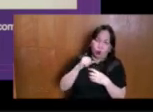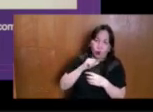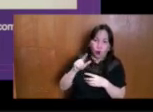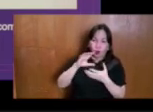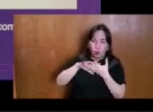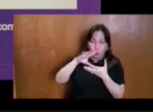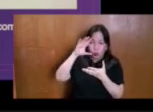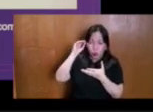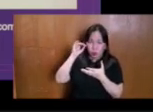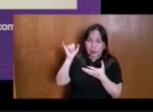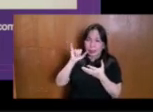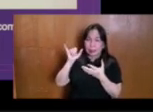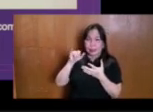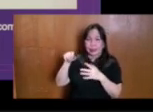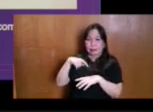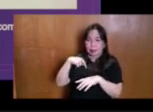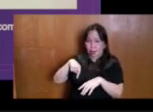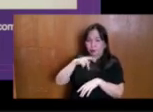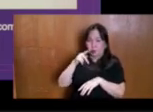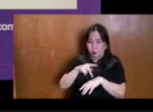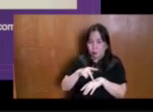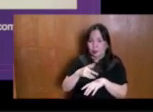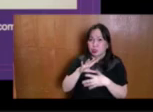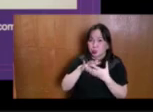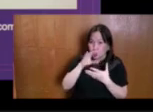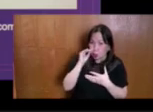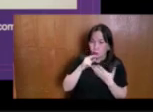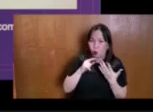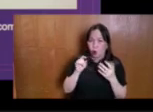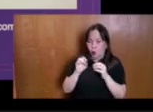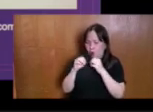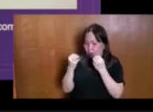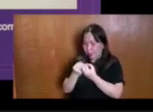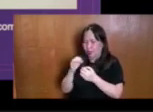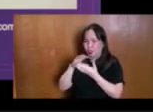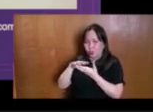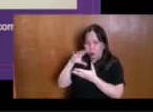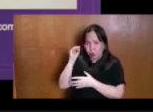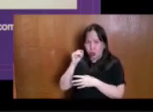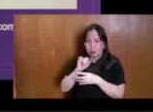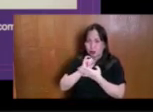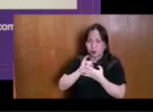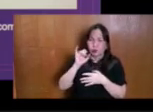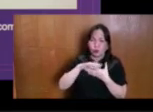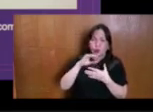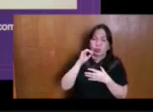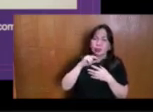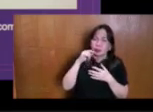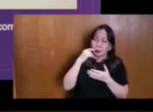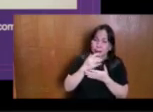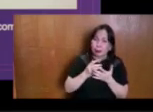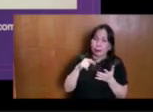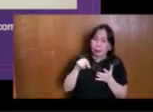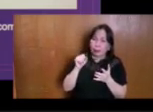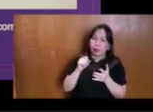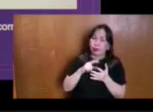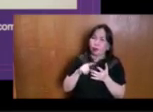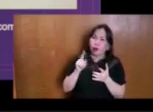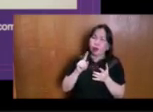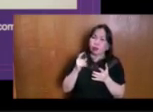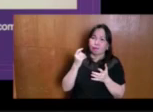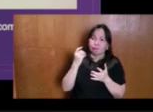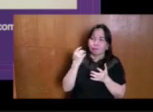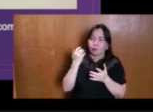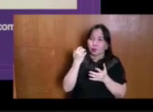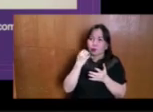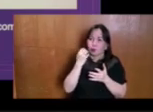country, as an organization, as institutions. And somehow the inefficiencies are making the